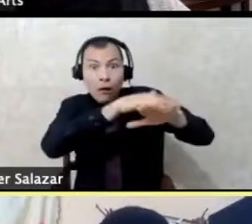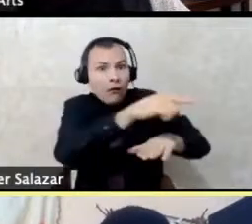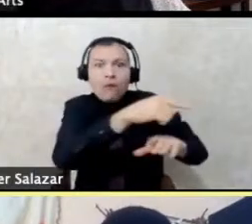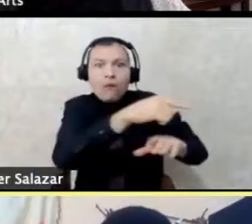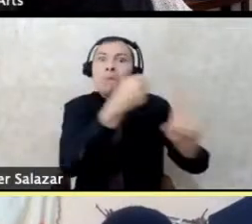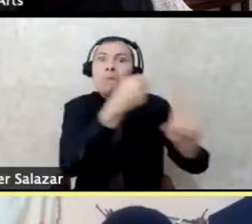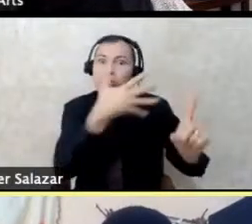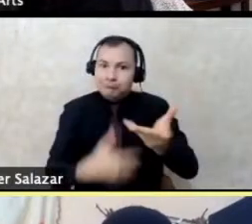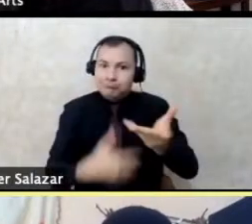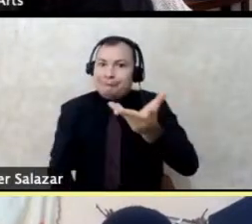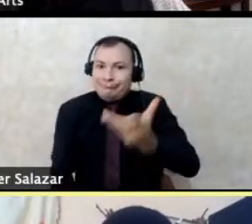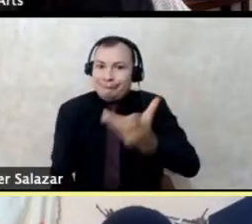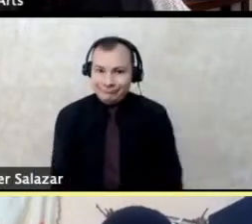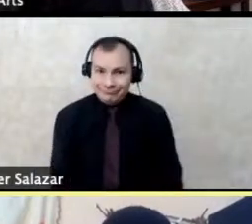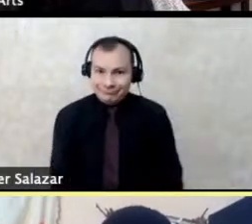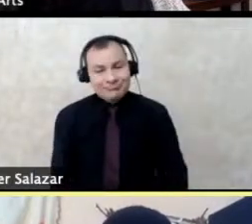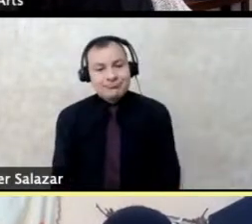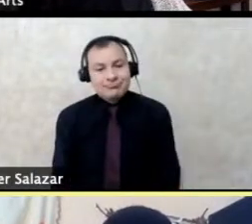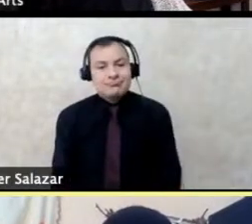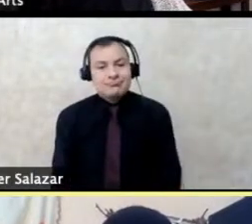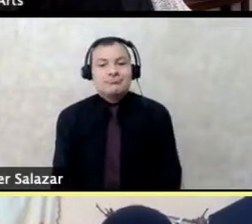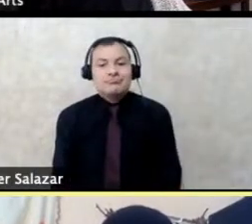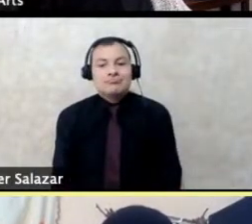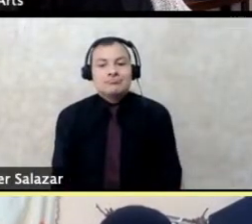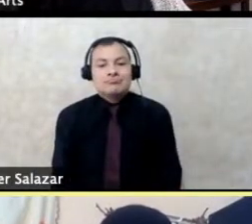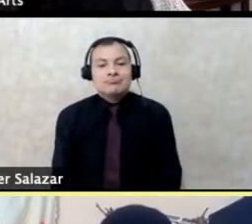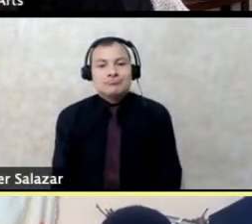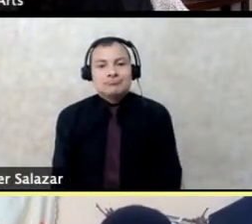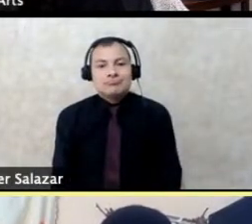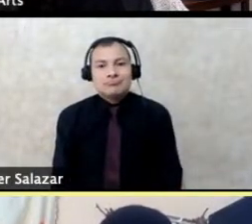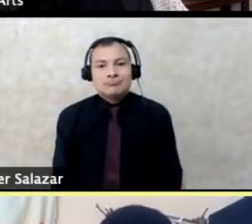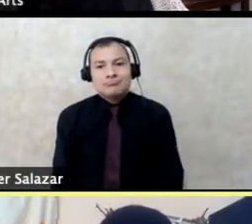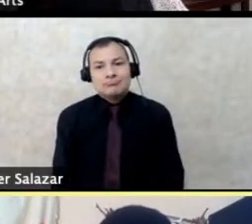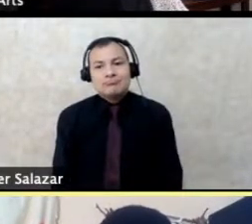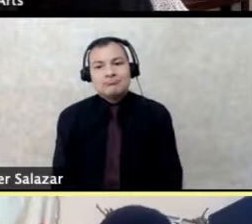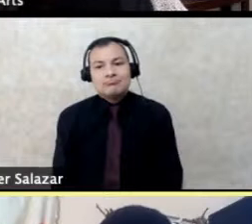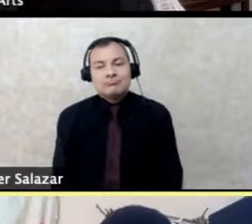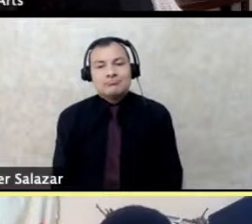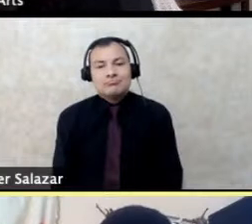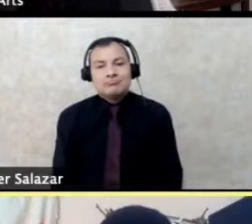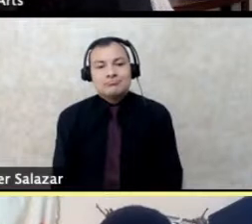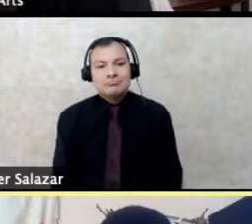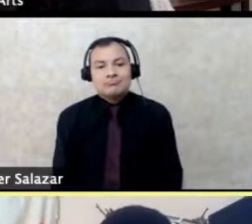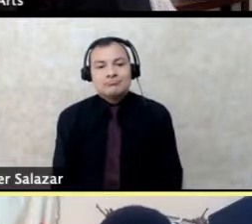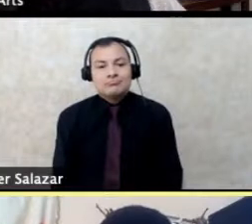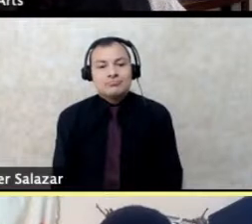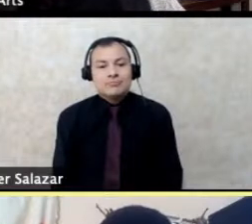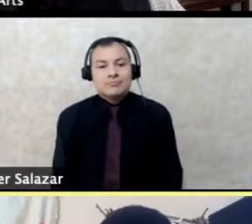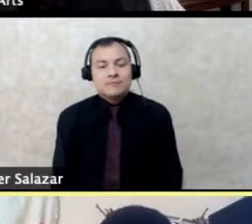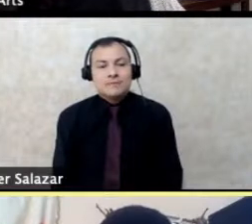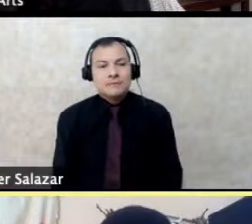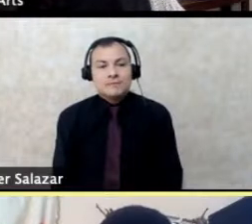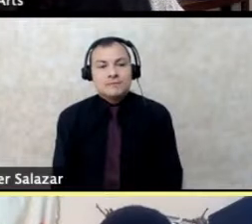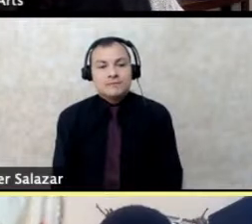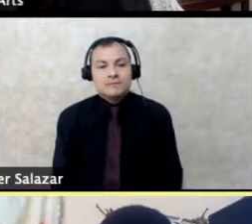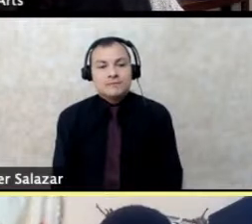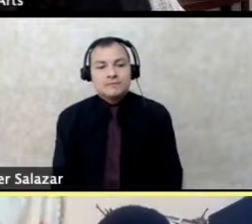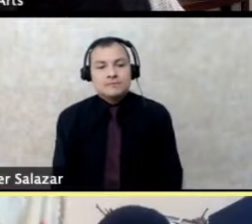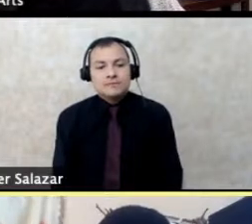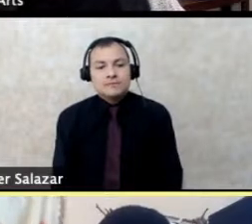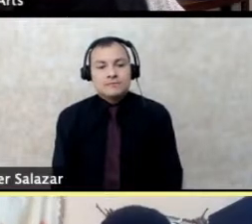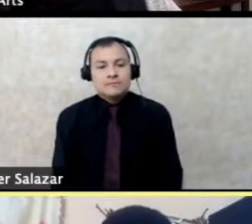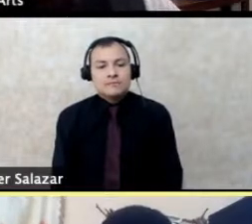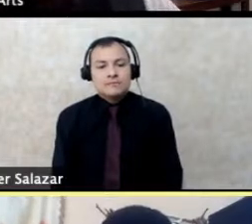people, and we've been using theater, poetry, and music to reach out to them